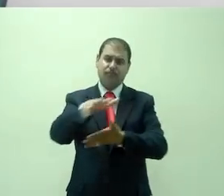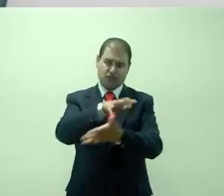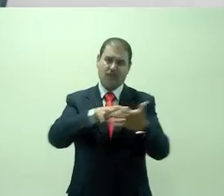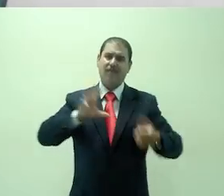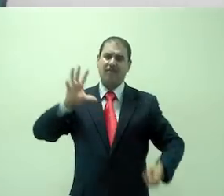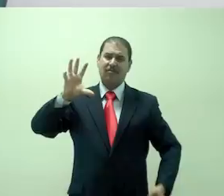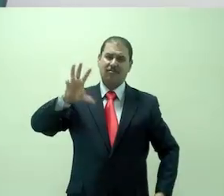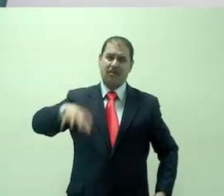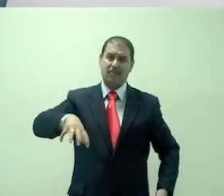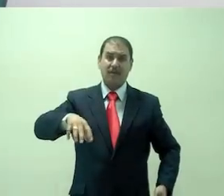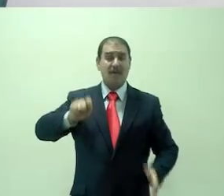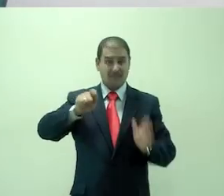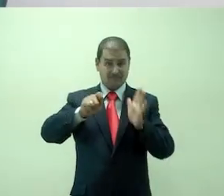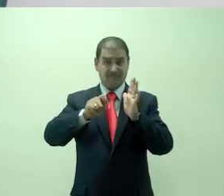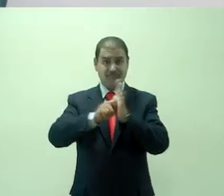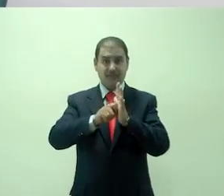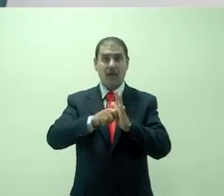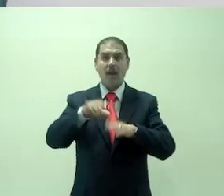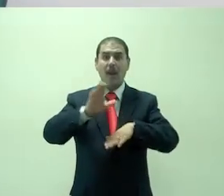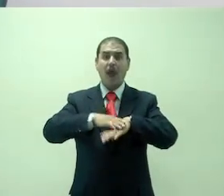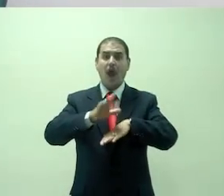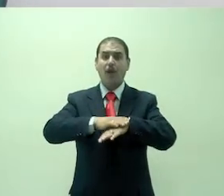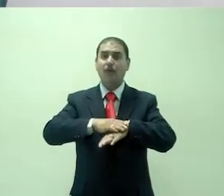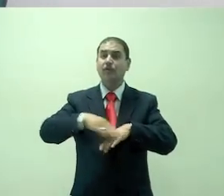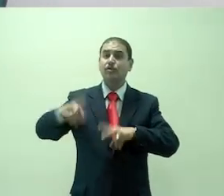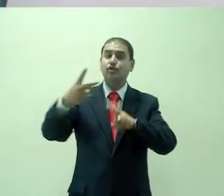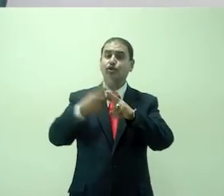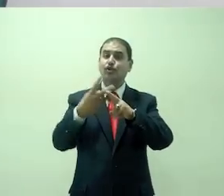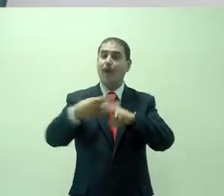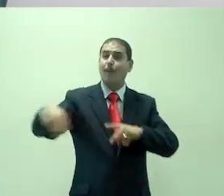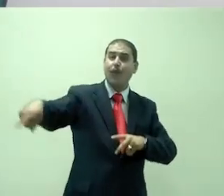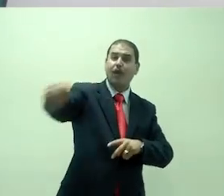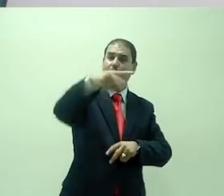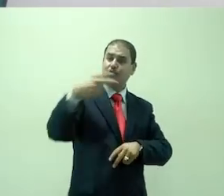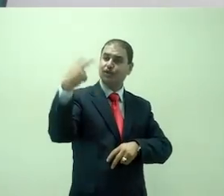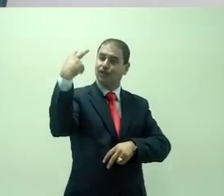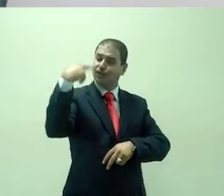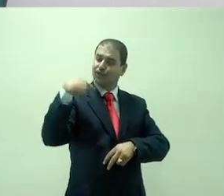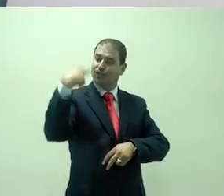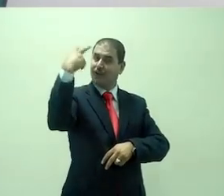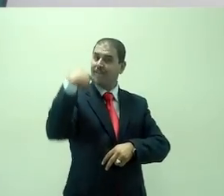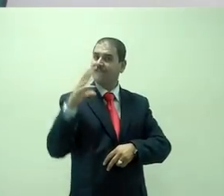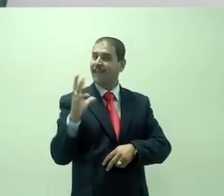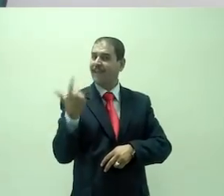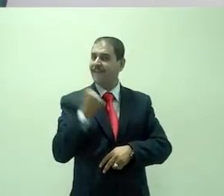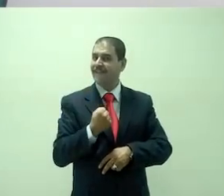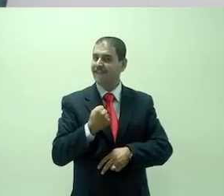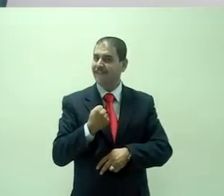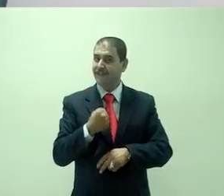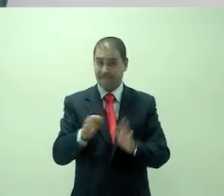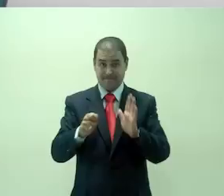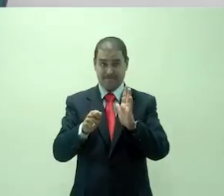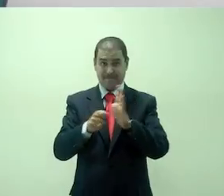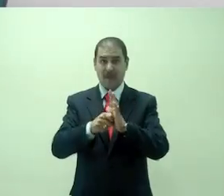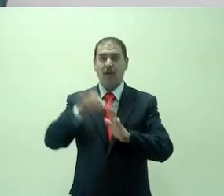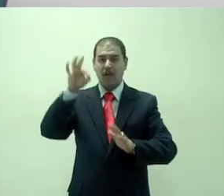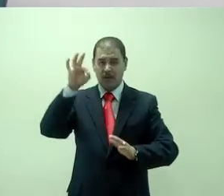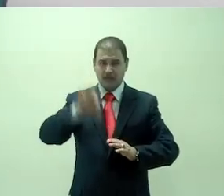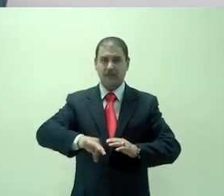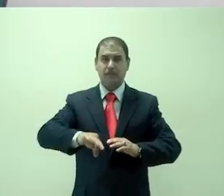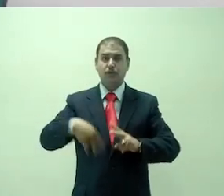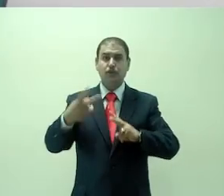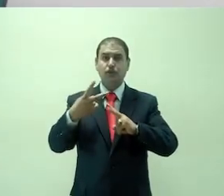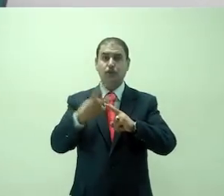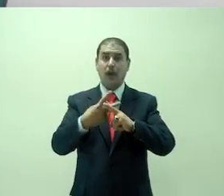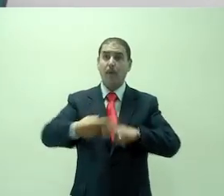there's stigma associated with the disability, there's shame, and that leads to the